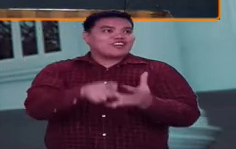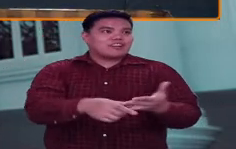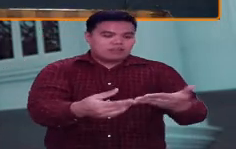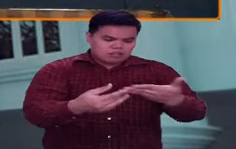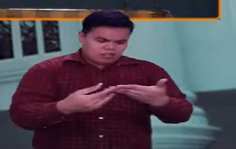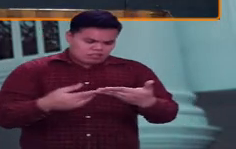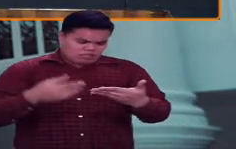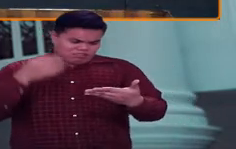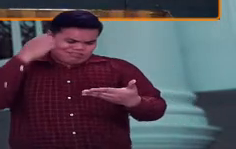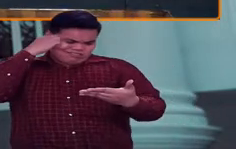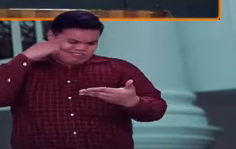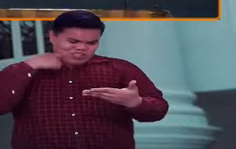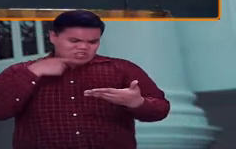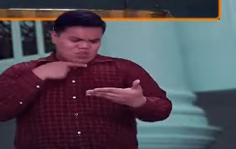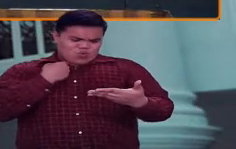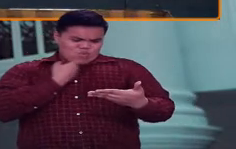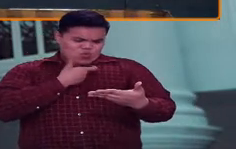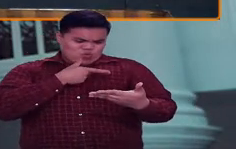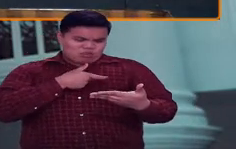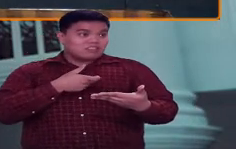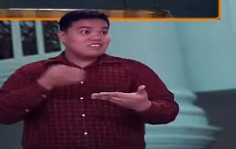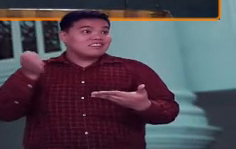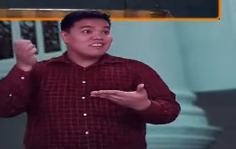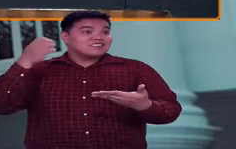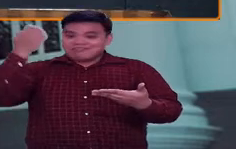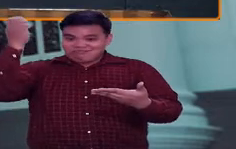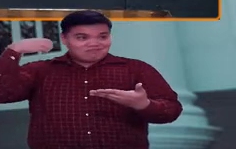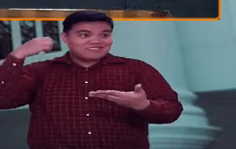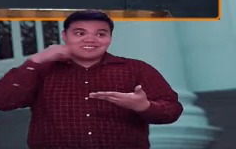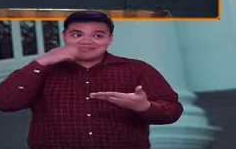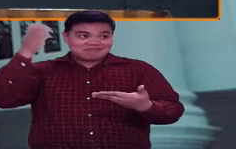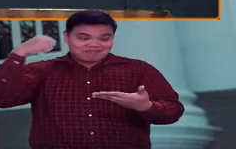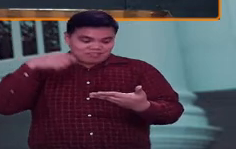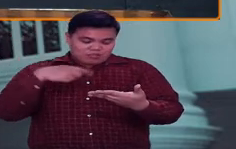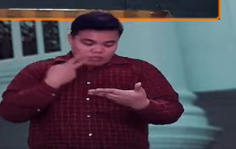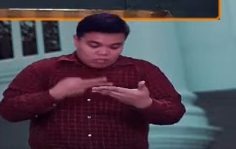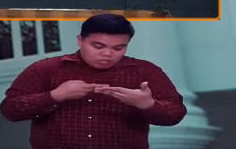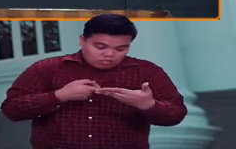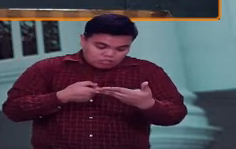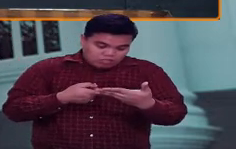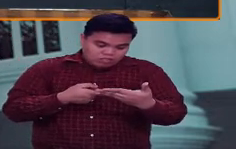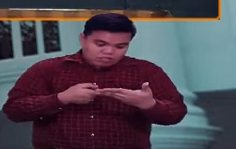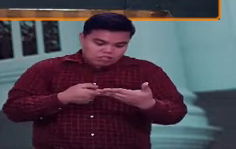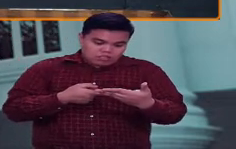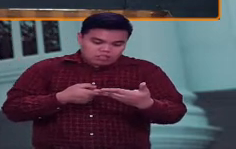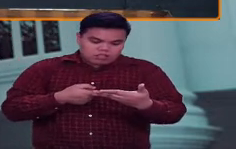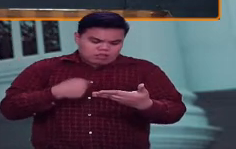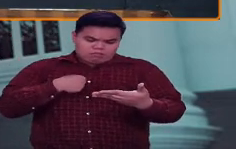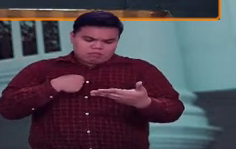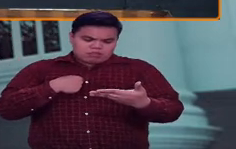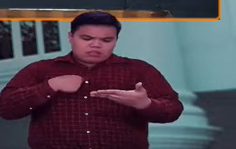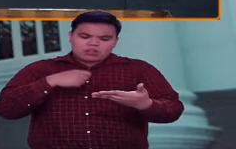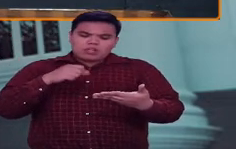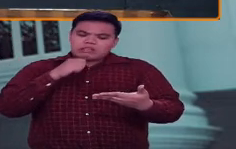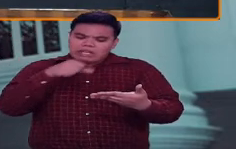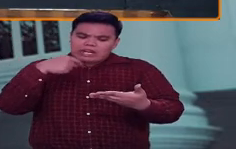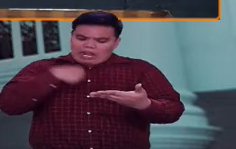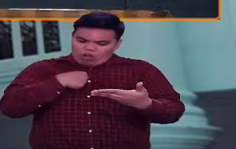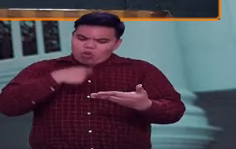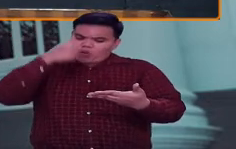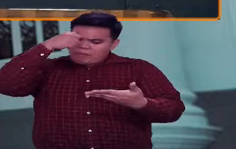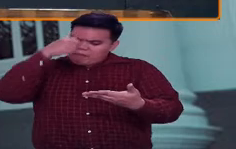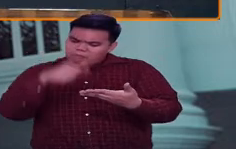had no idea who this was, and she read the letter, and this is what it said. You don't know or remember who I